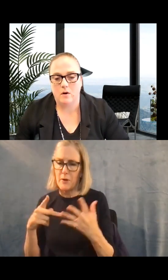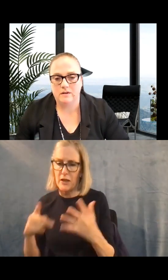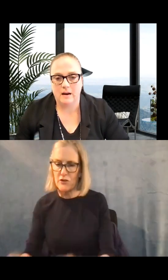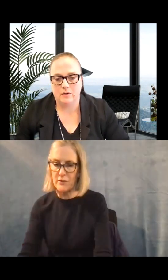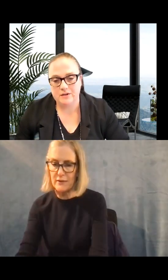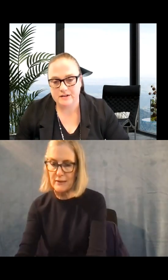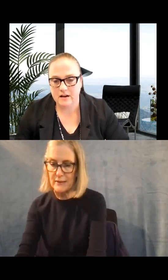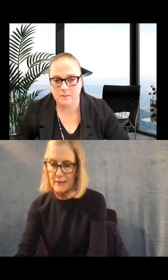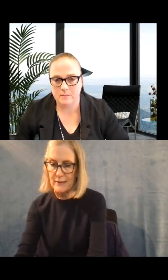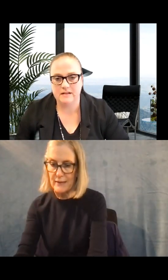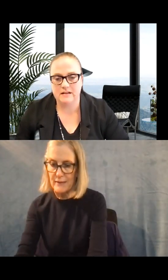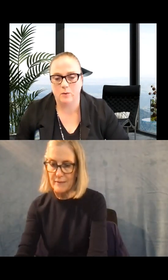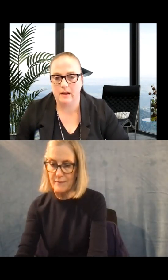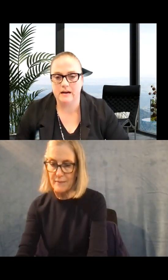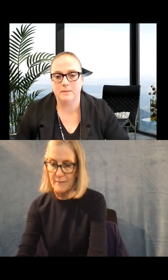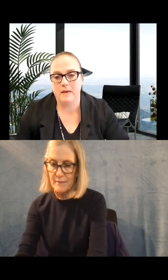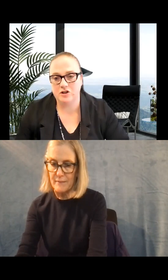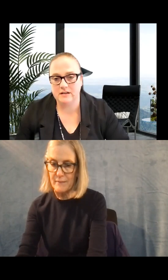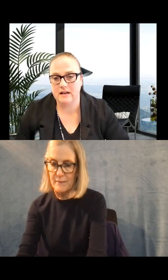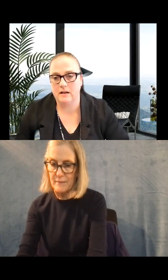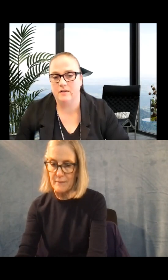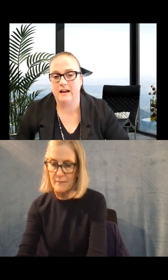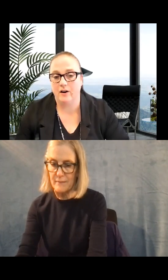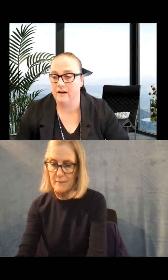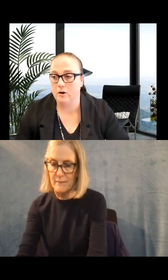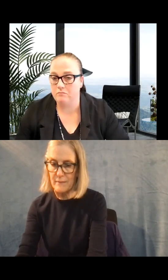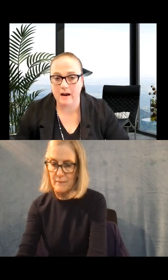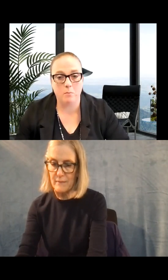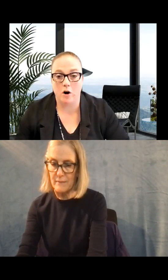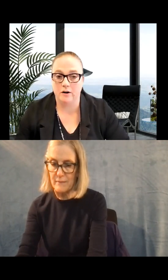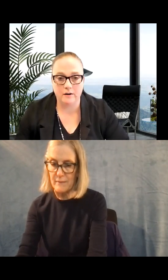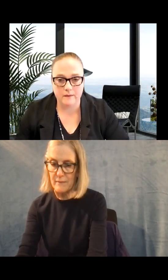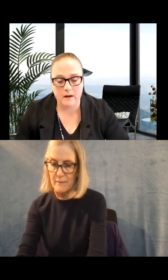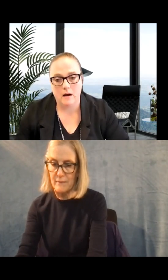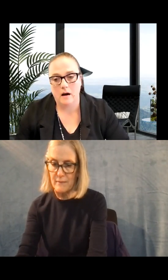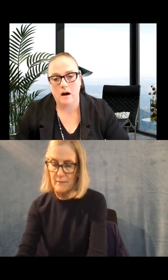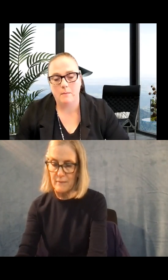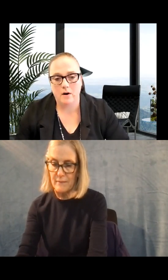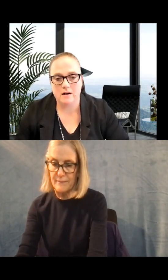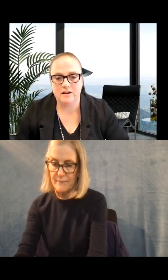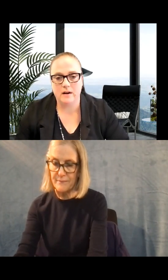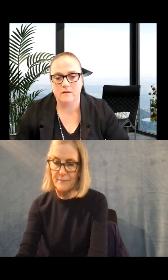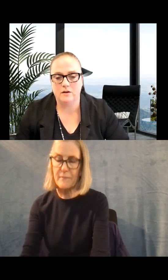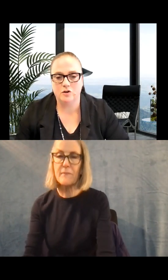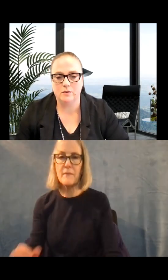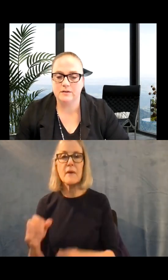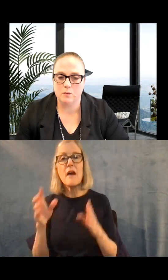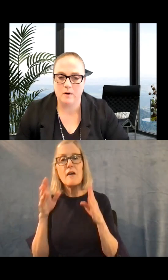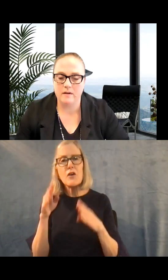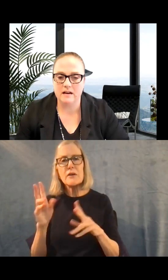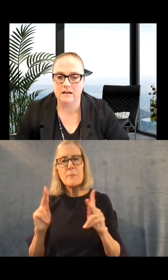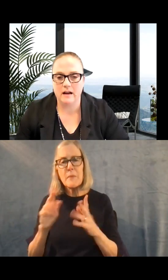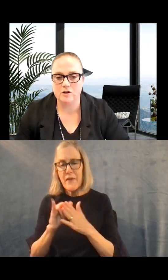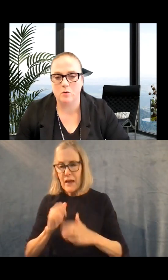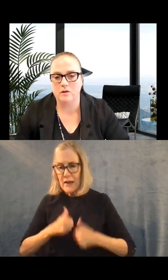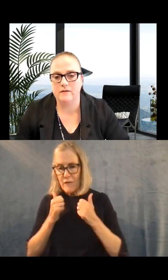Individuals with Alzheimer's disease or related dementias that live with a caregiver and a partner, but also individuals